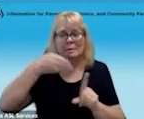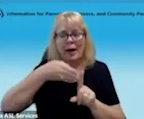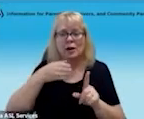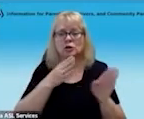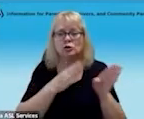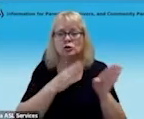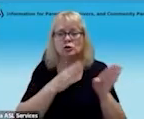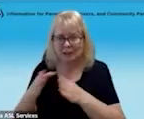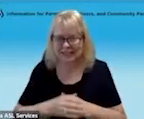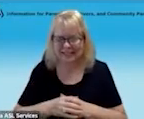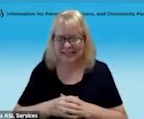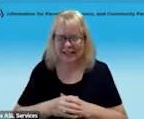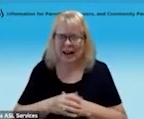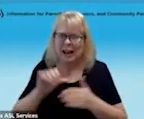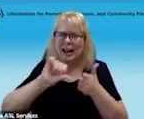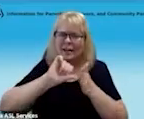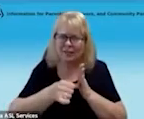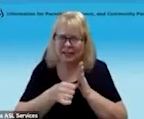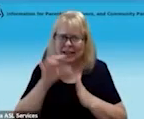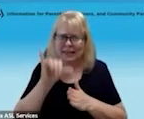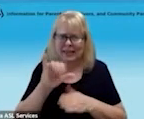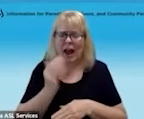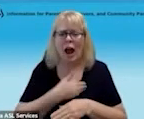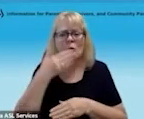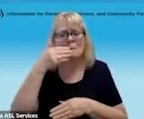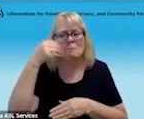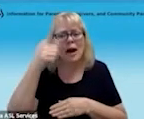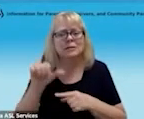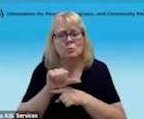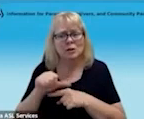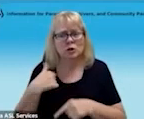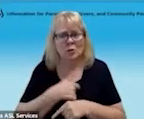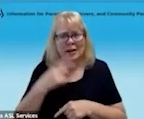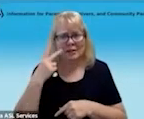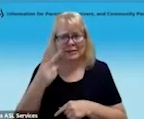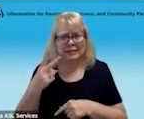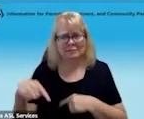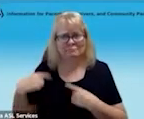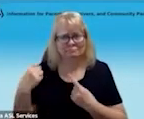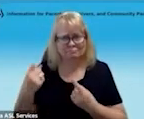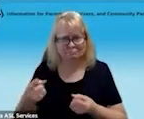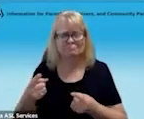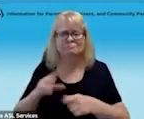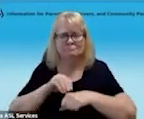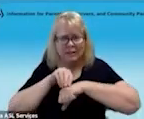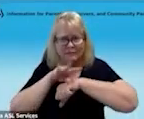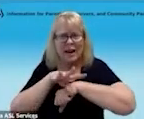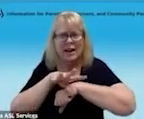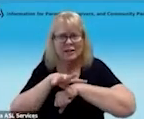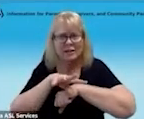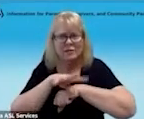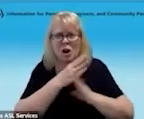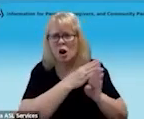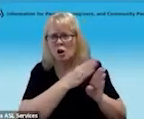people. But I want to move to the next slide, which is really what we're here today for. So we want to just talk about really some community-based strategies.